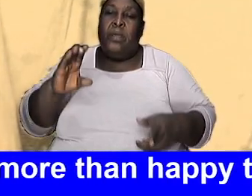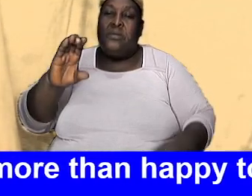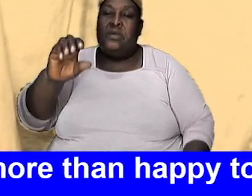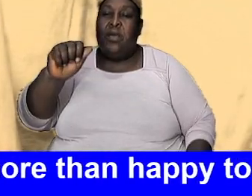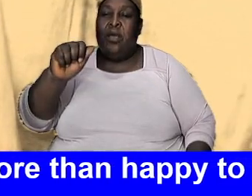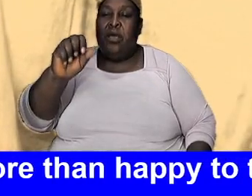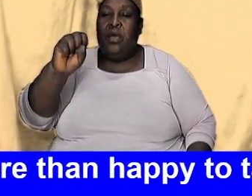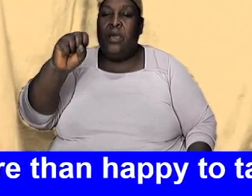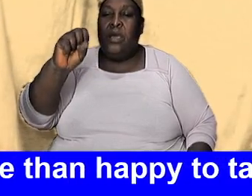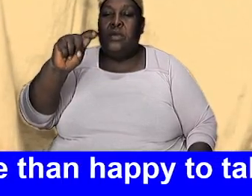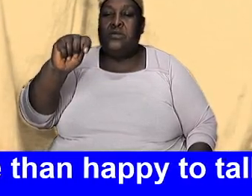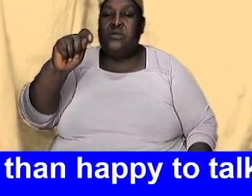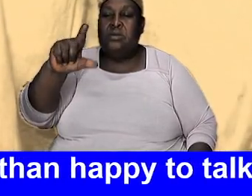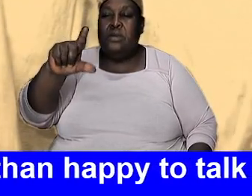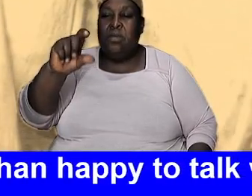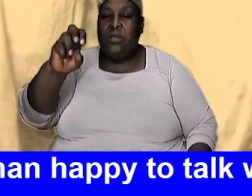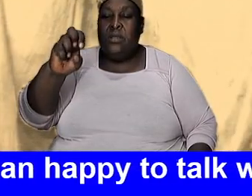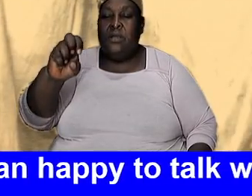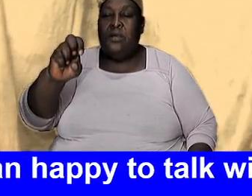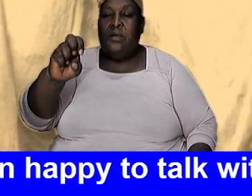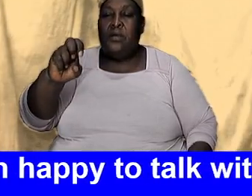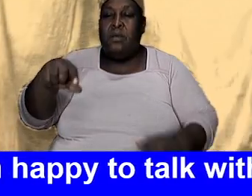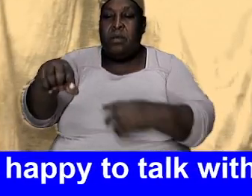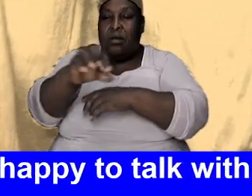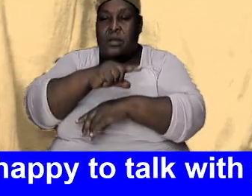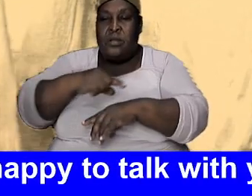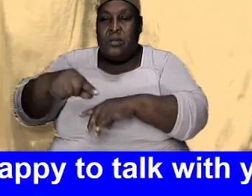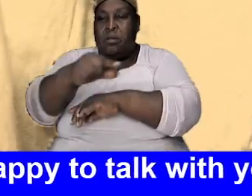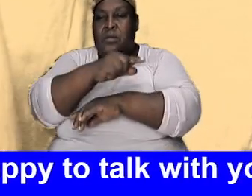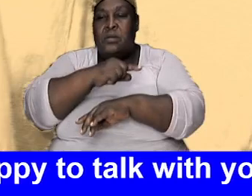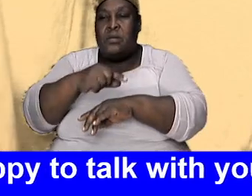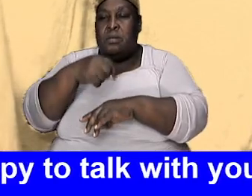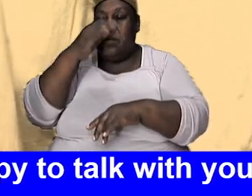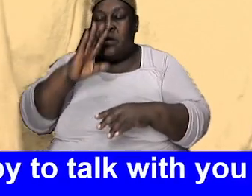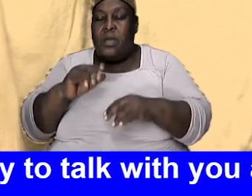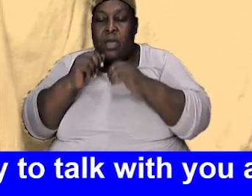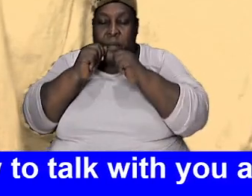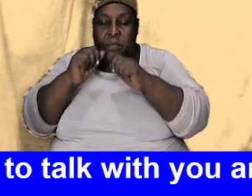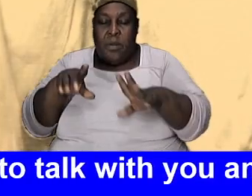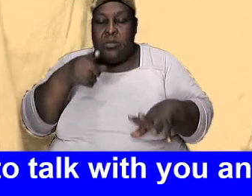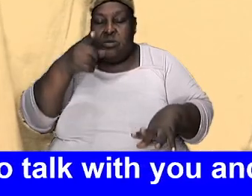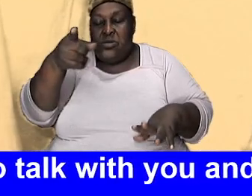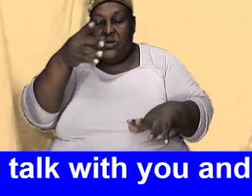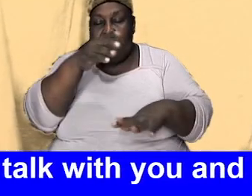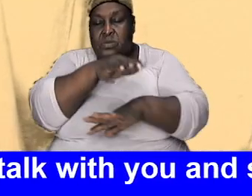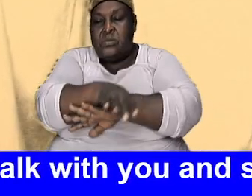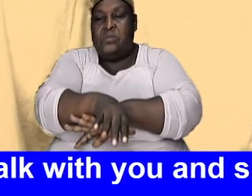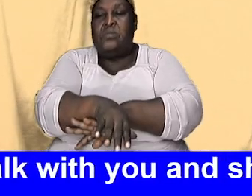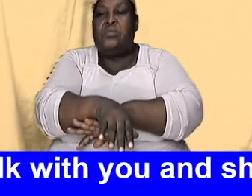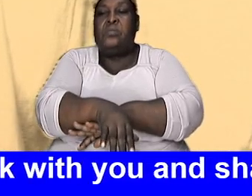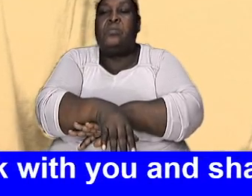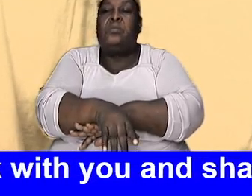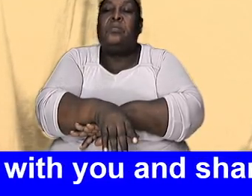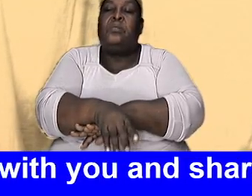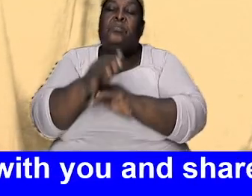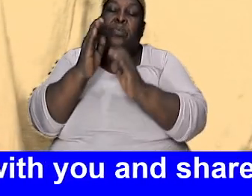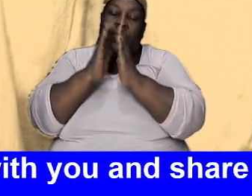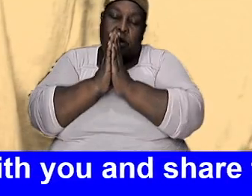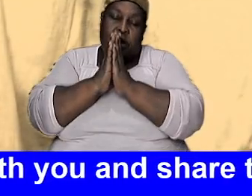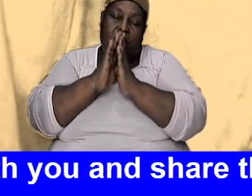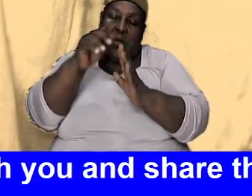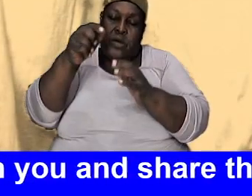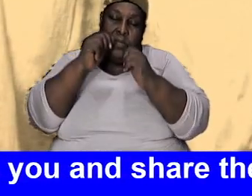in relation to your concern, among other things. Praise God. God bless you tonight, and I pray, God, that you were blessed and that